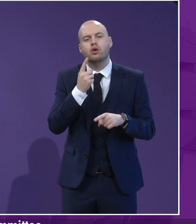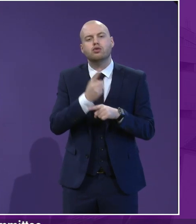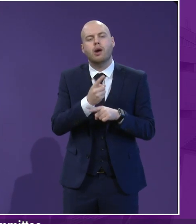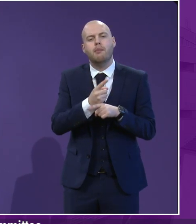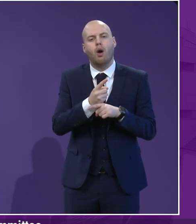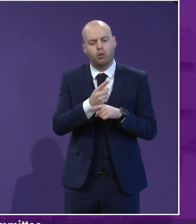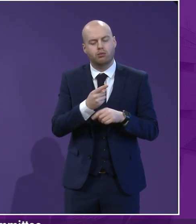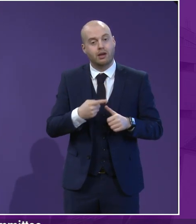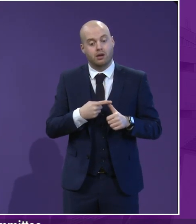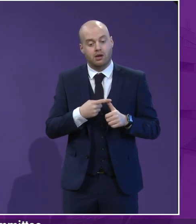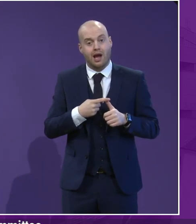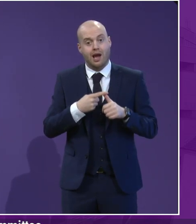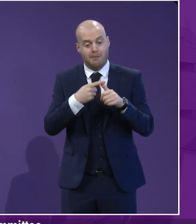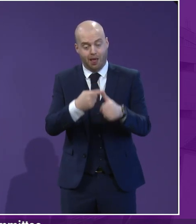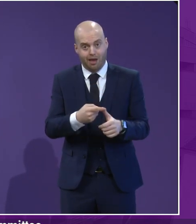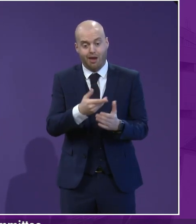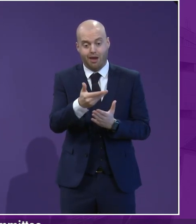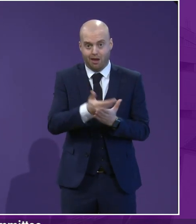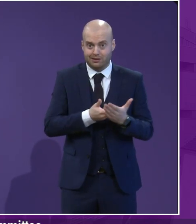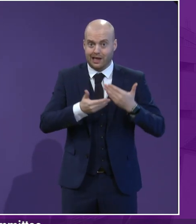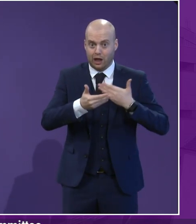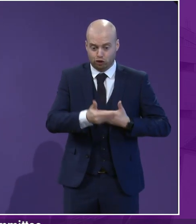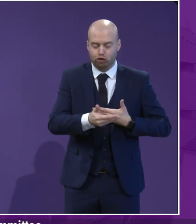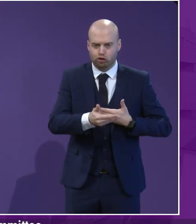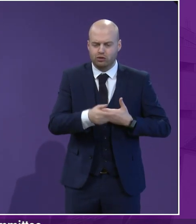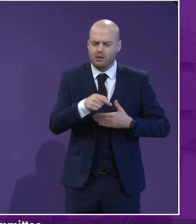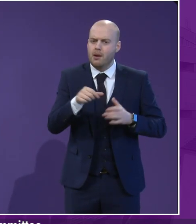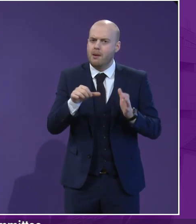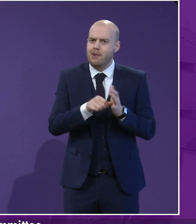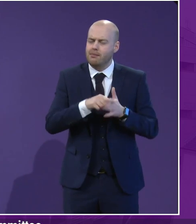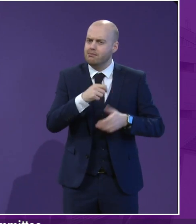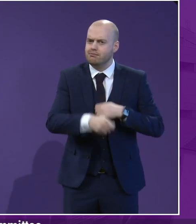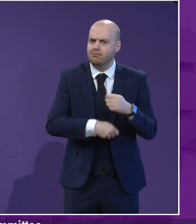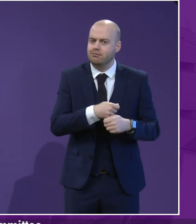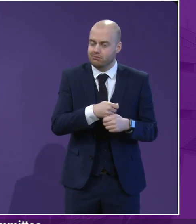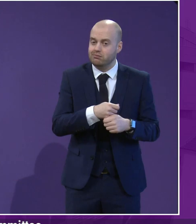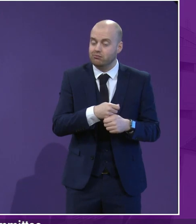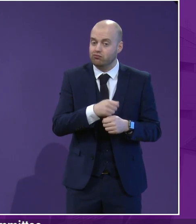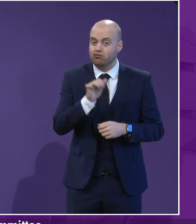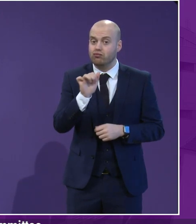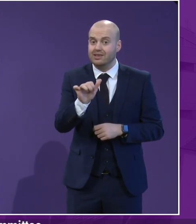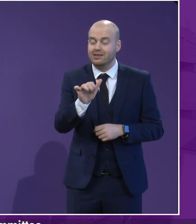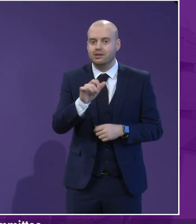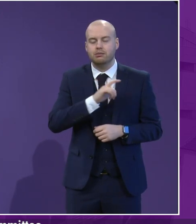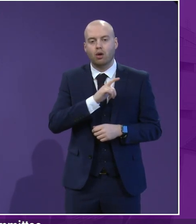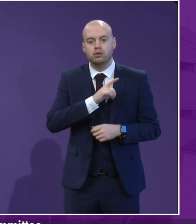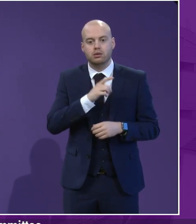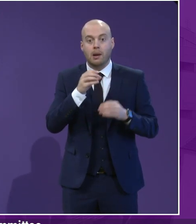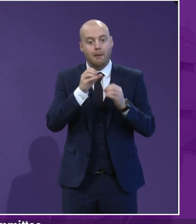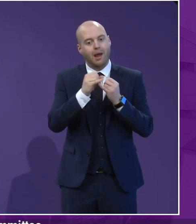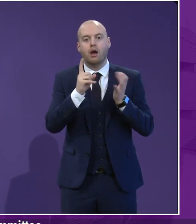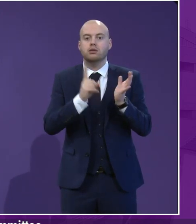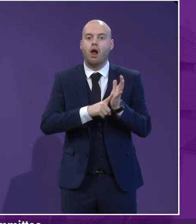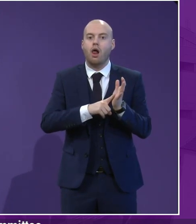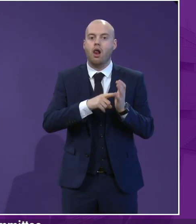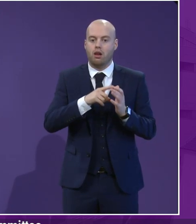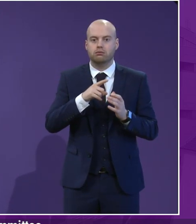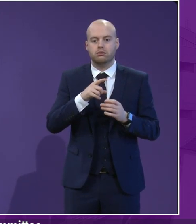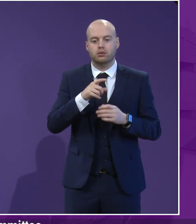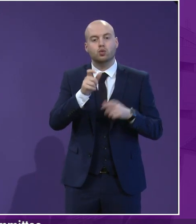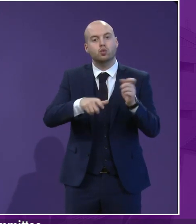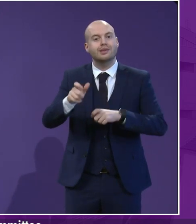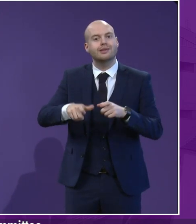admitting them onto the course. Professor Turner. Just to add, perhaps, that talking about the